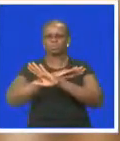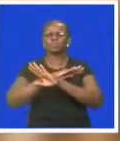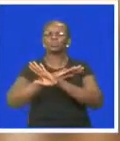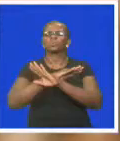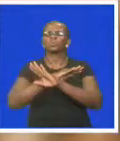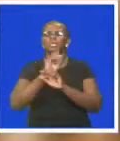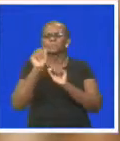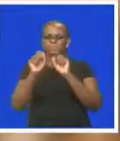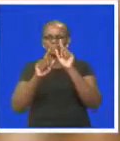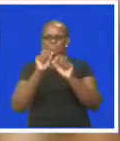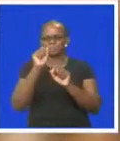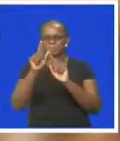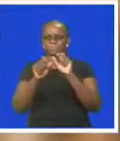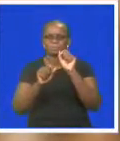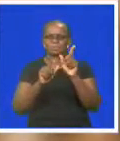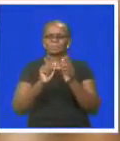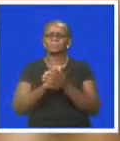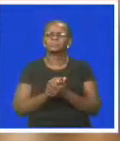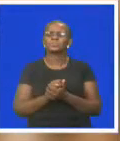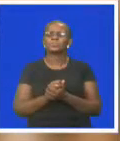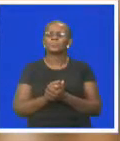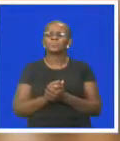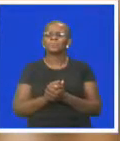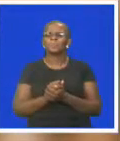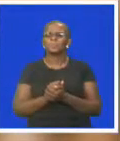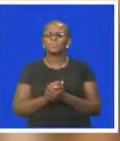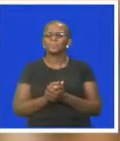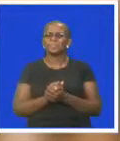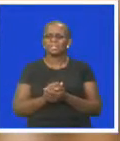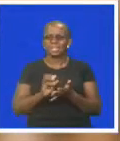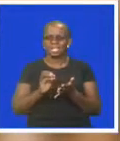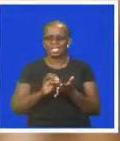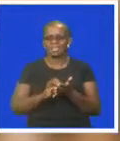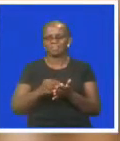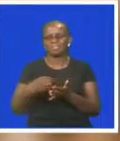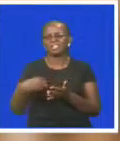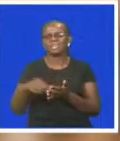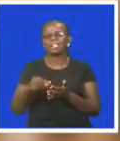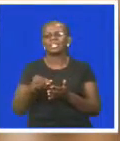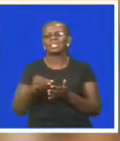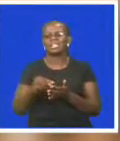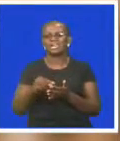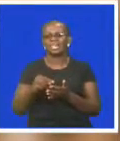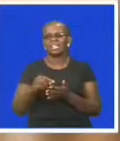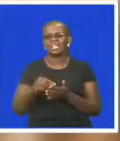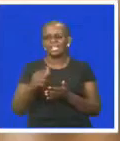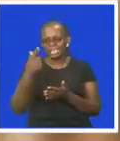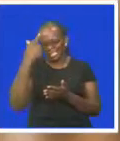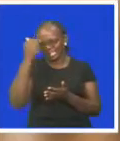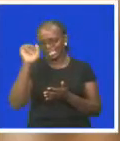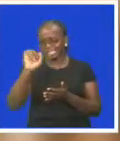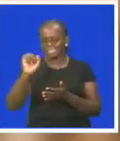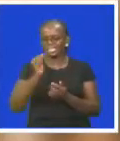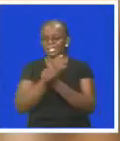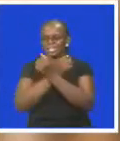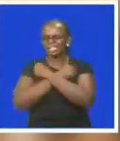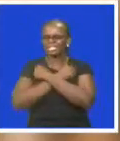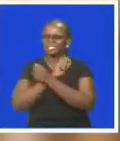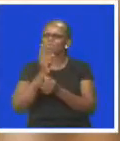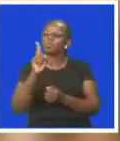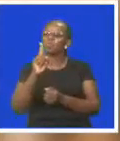at night. And we have this shape here. I know some of you, they like this one and they know it. What shape is